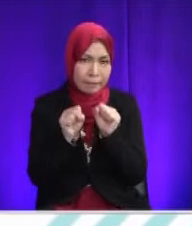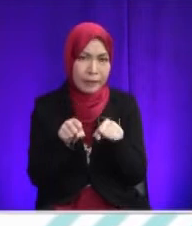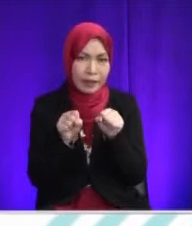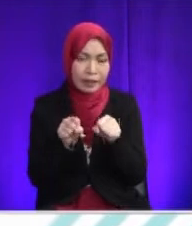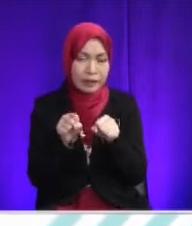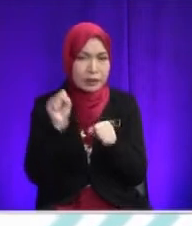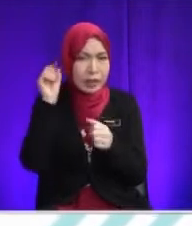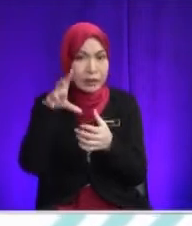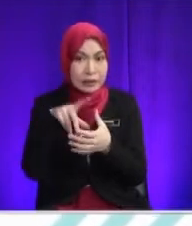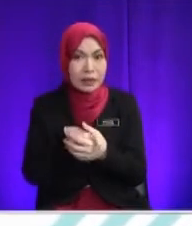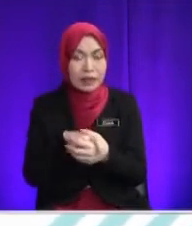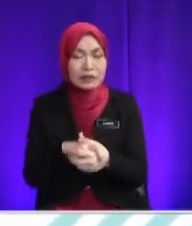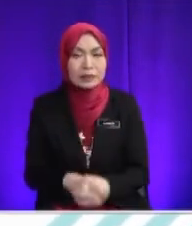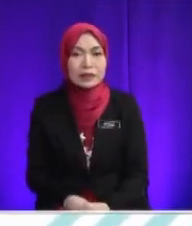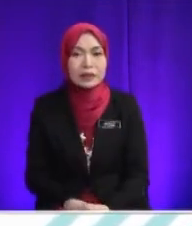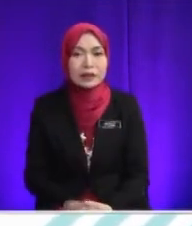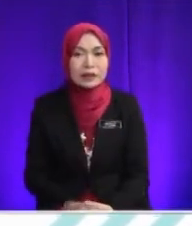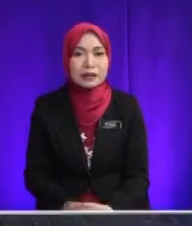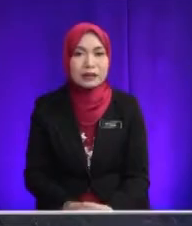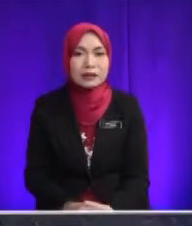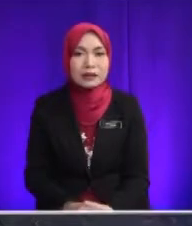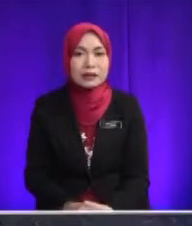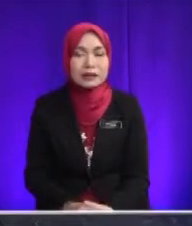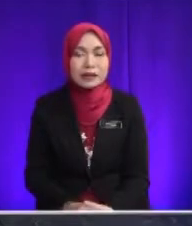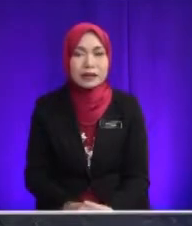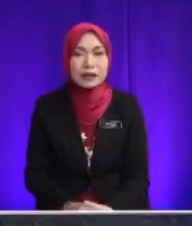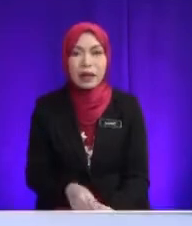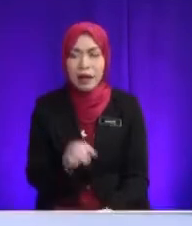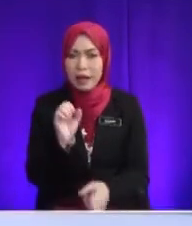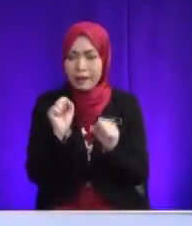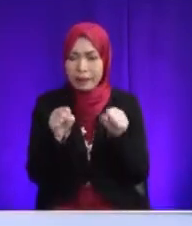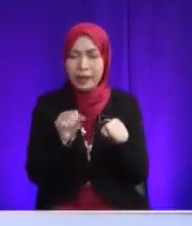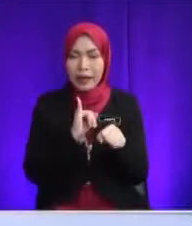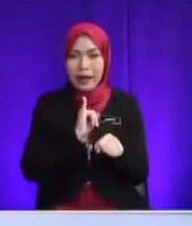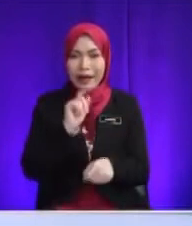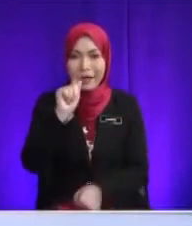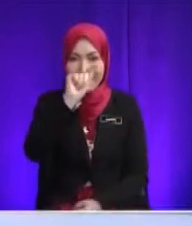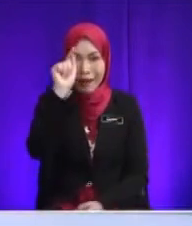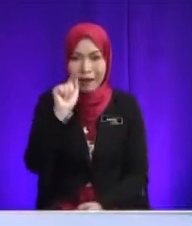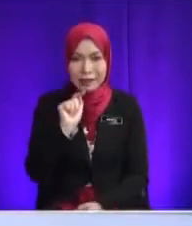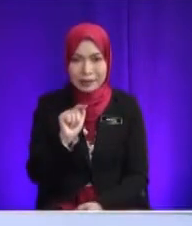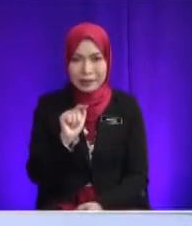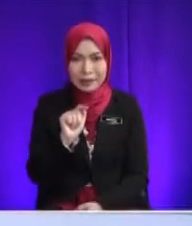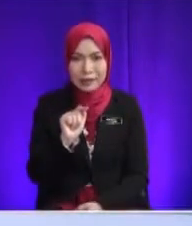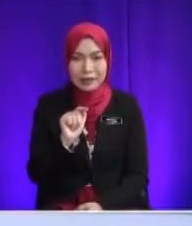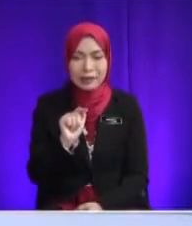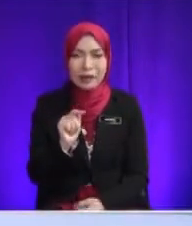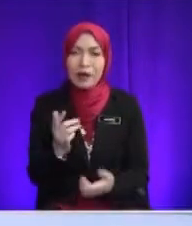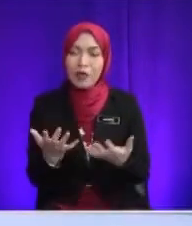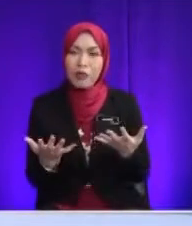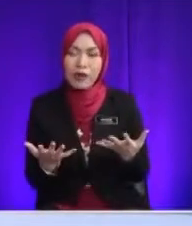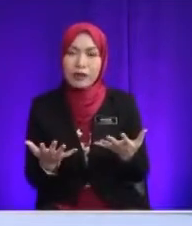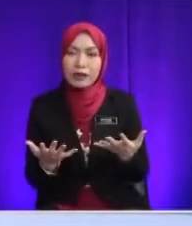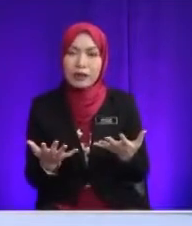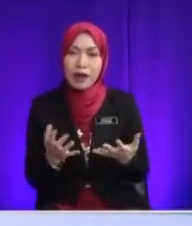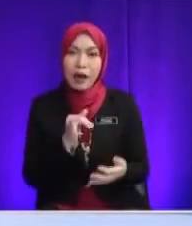not least. Teacher, can I ask for number 5? Yes. Can we also say I doubt whether she can be trusted? Yep.